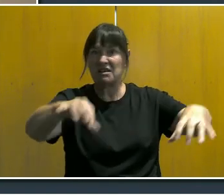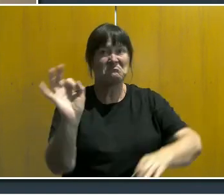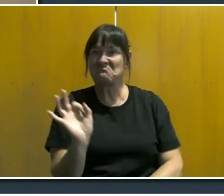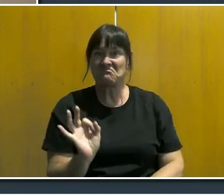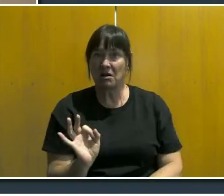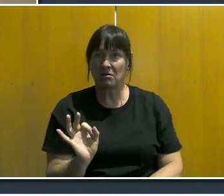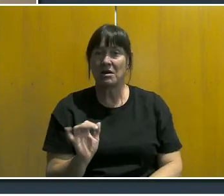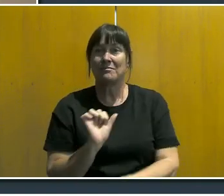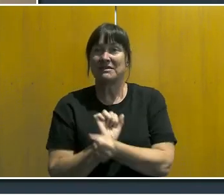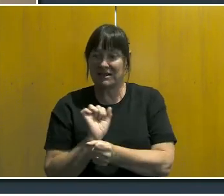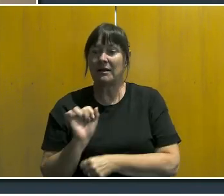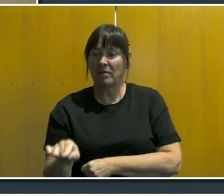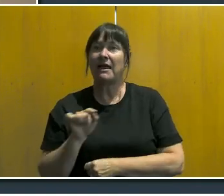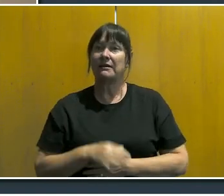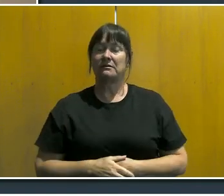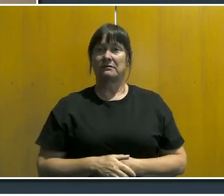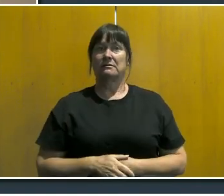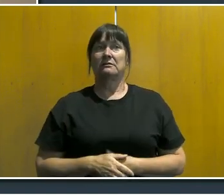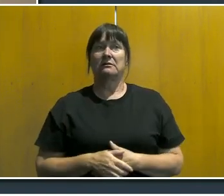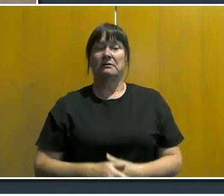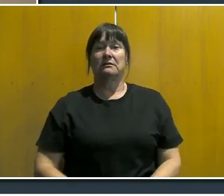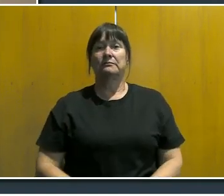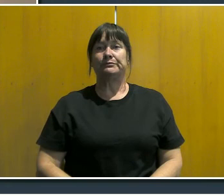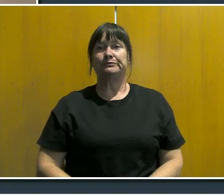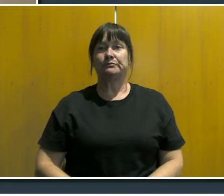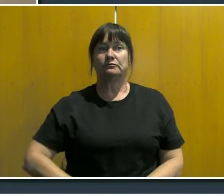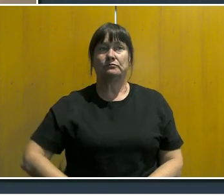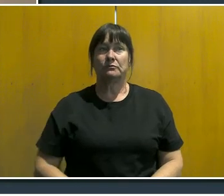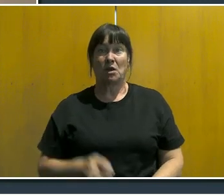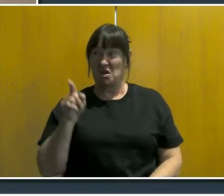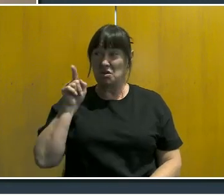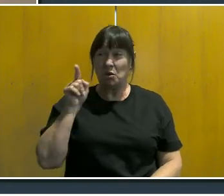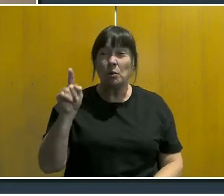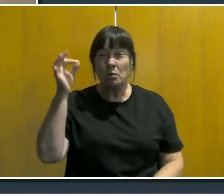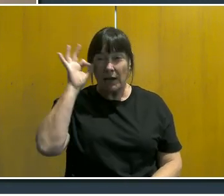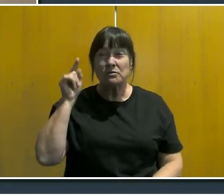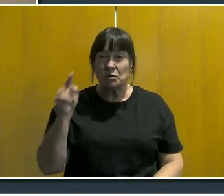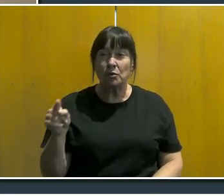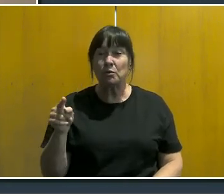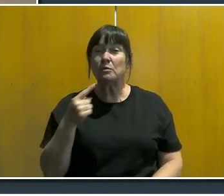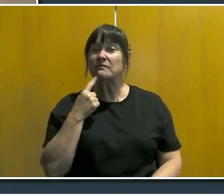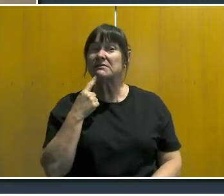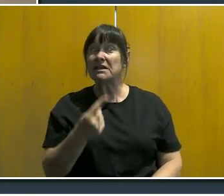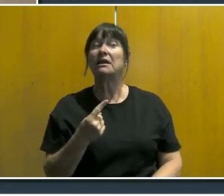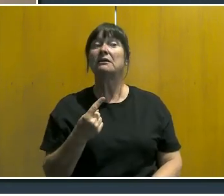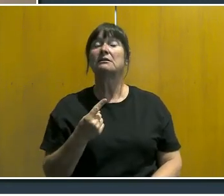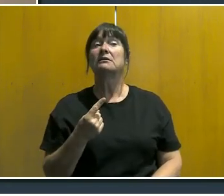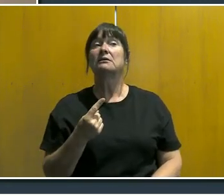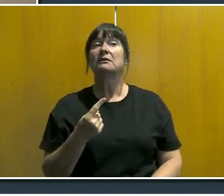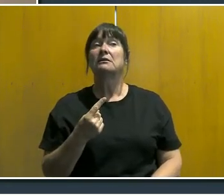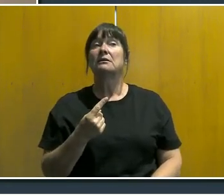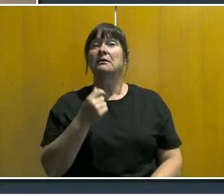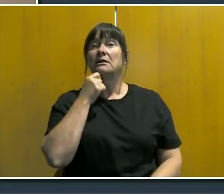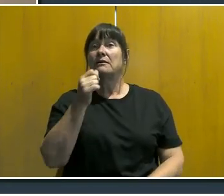so I'm stuck with that property, and you seem to have come up with a position here that if